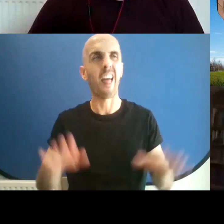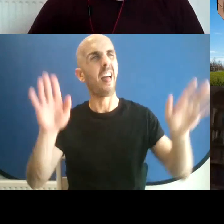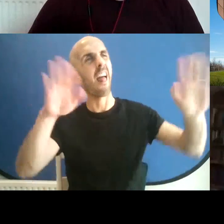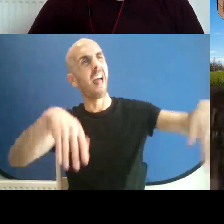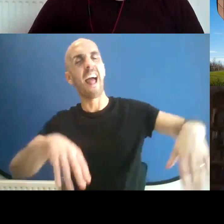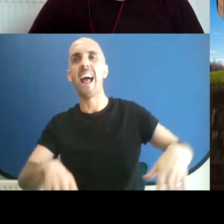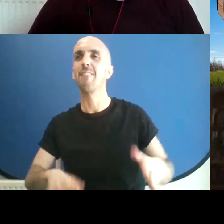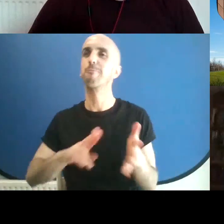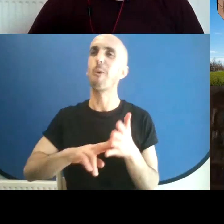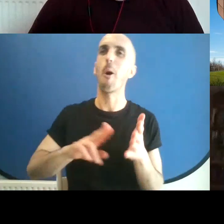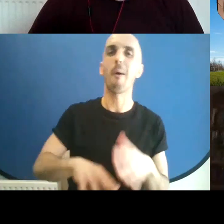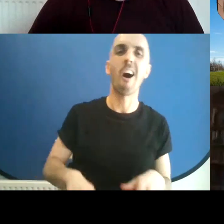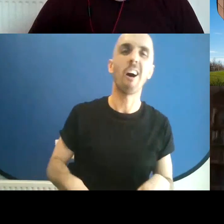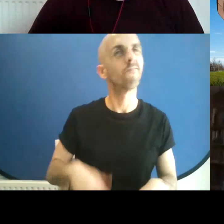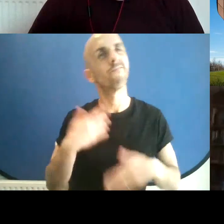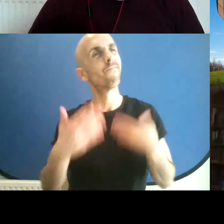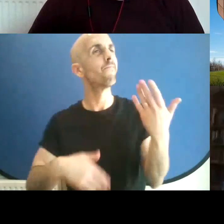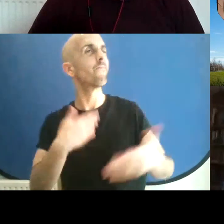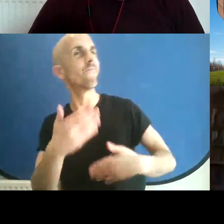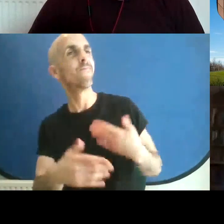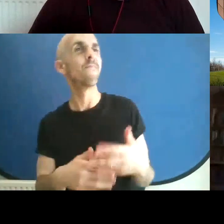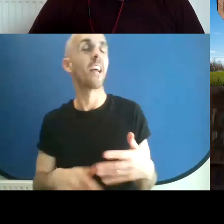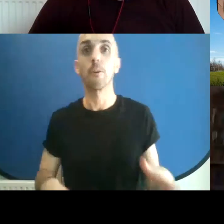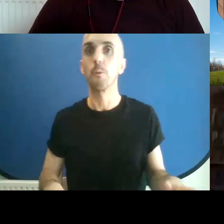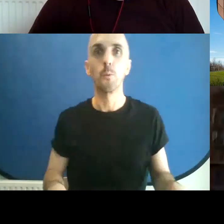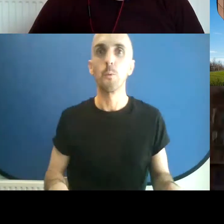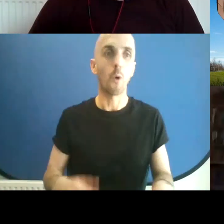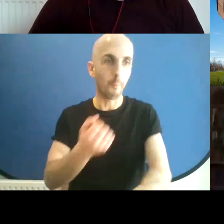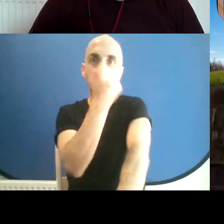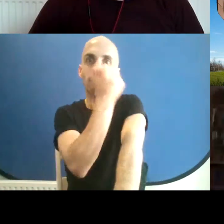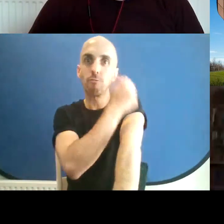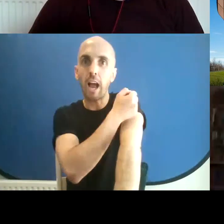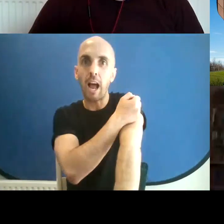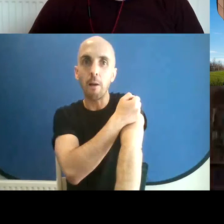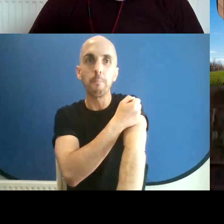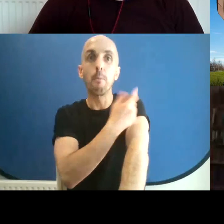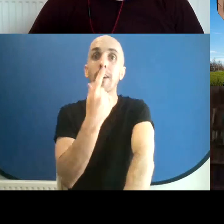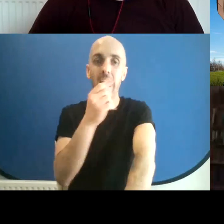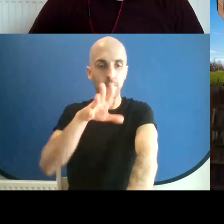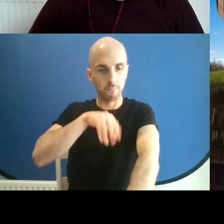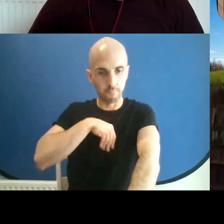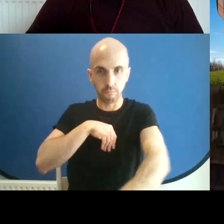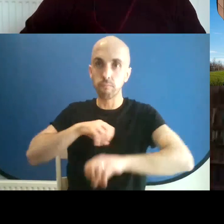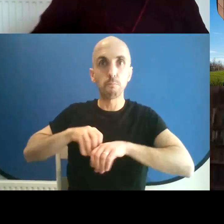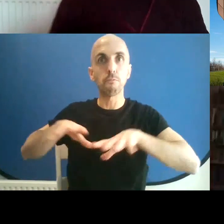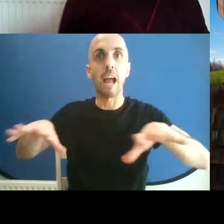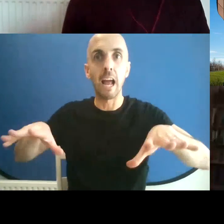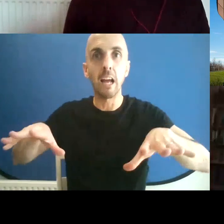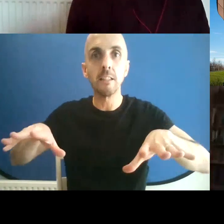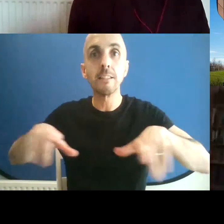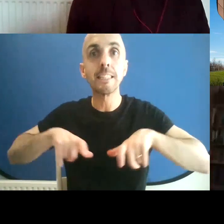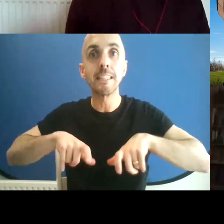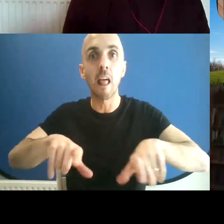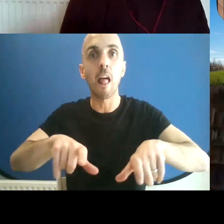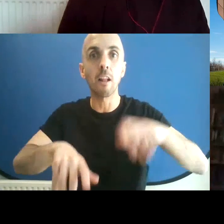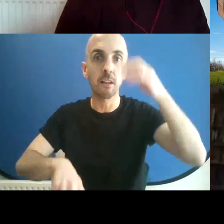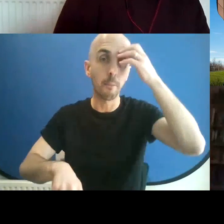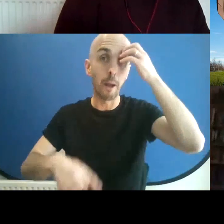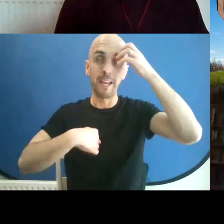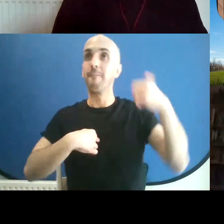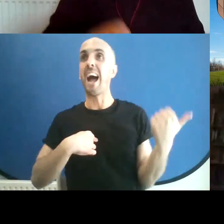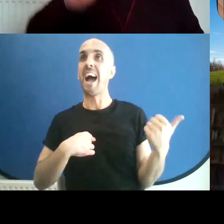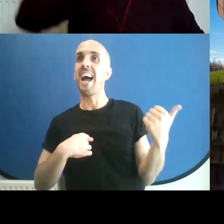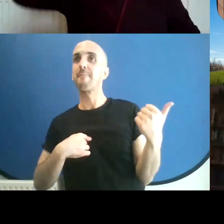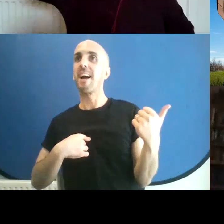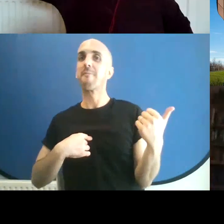the risks of us going and spreading it among our client groups are still very real. So although we feel fine, there